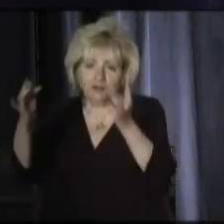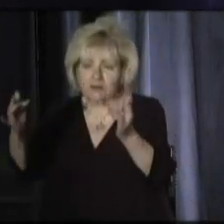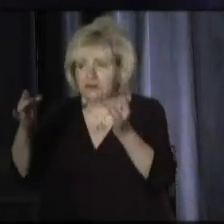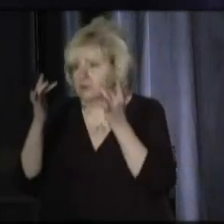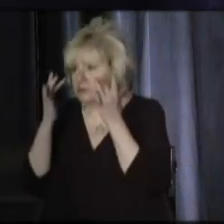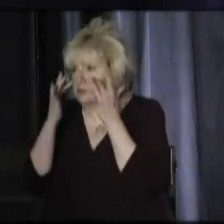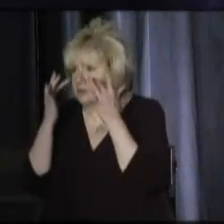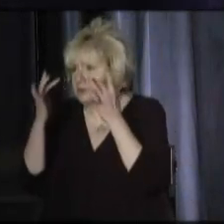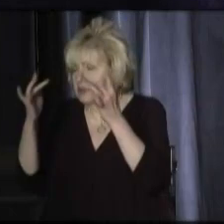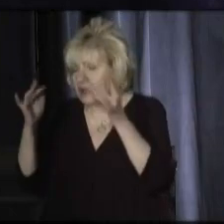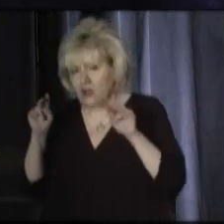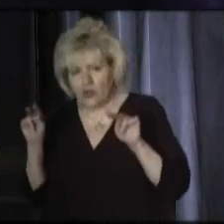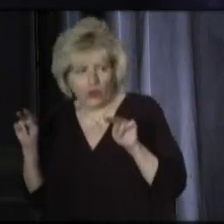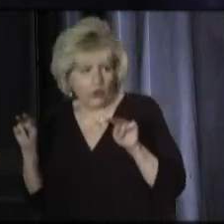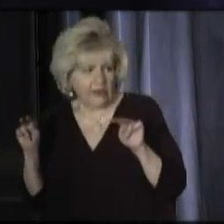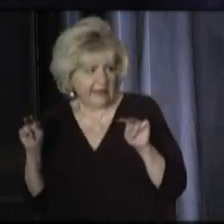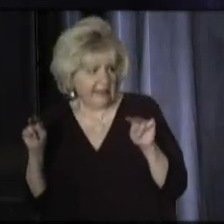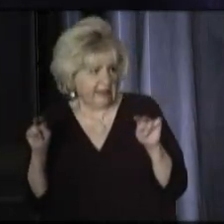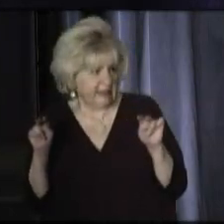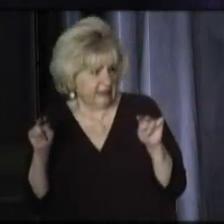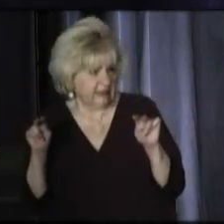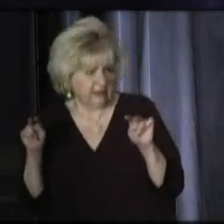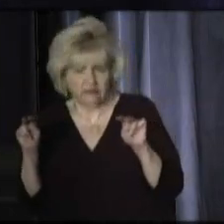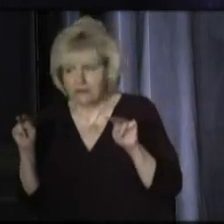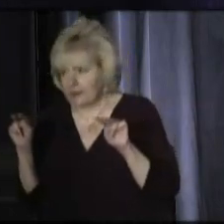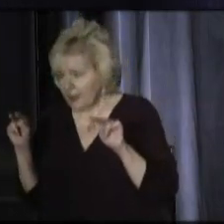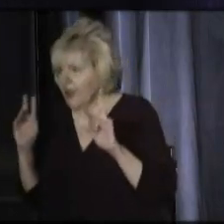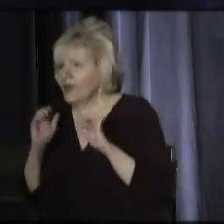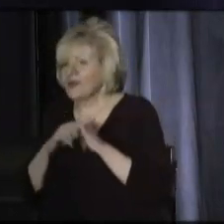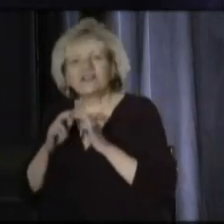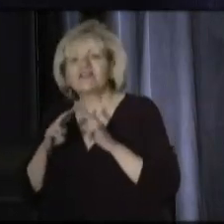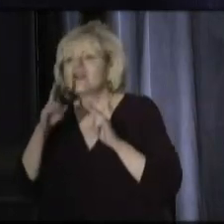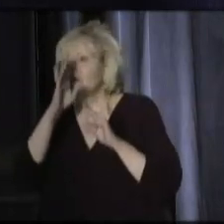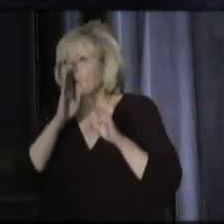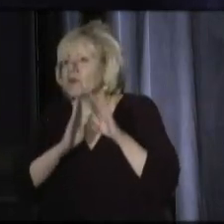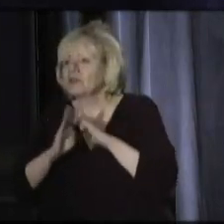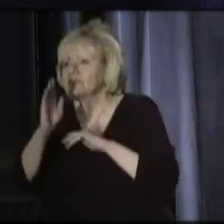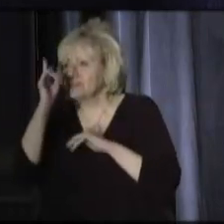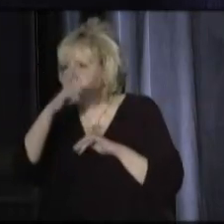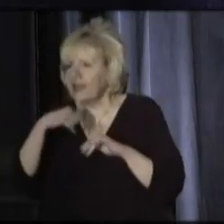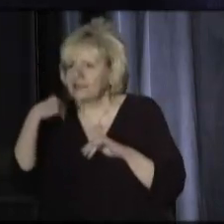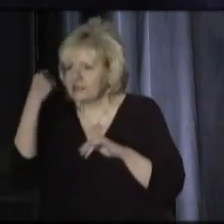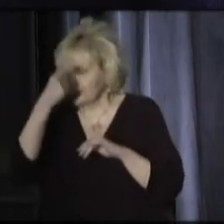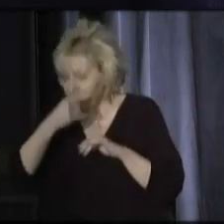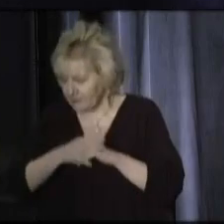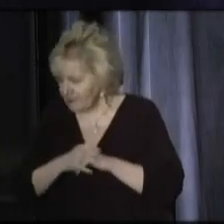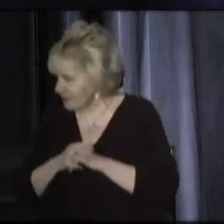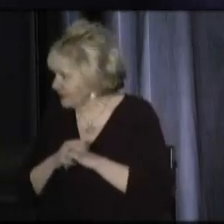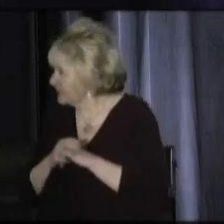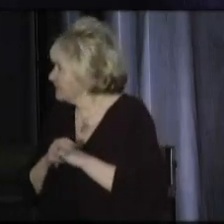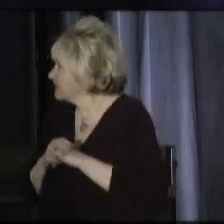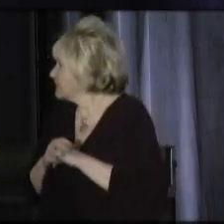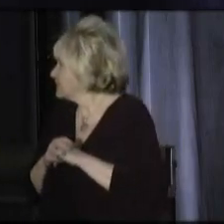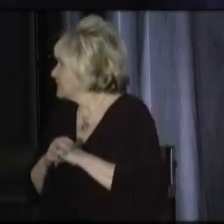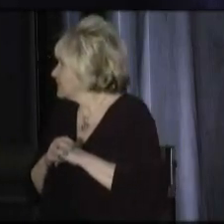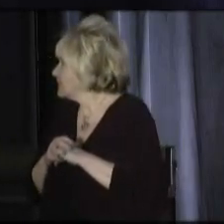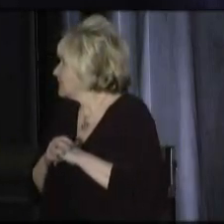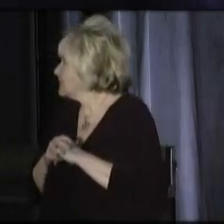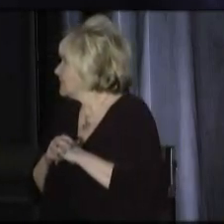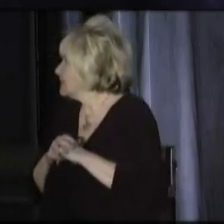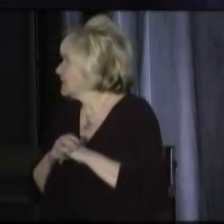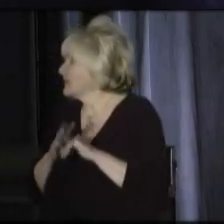my parents say I shouldn't be following you. Then she turned and ran from the fence. I saw the soles of her shoes speckled with bits